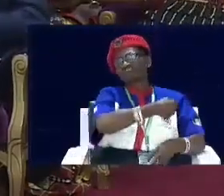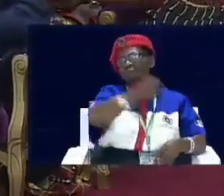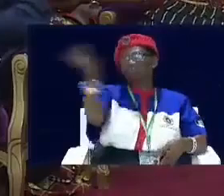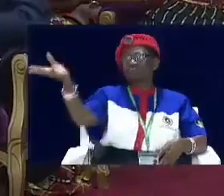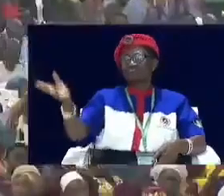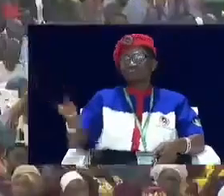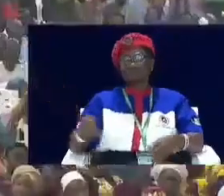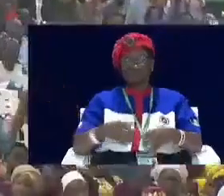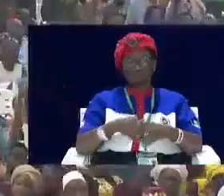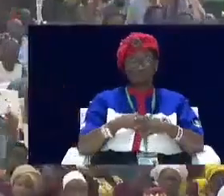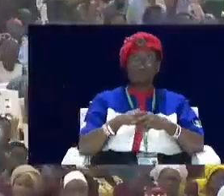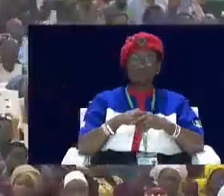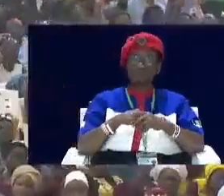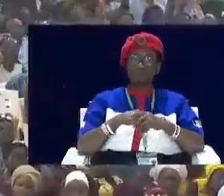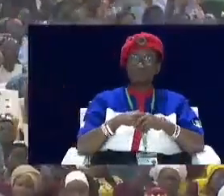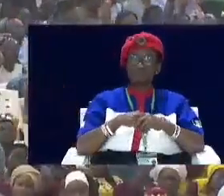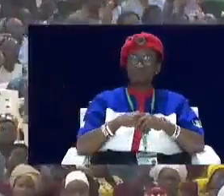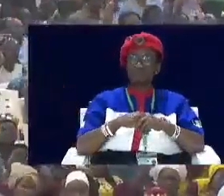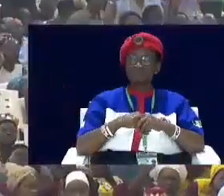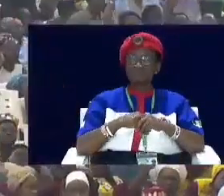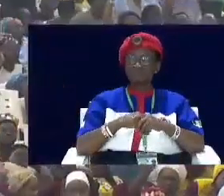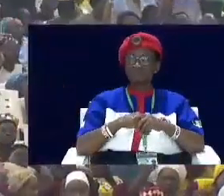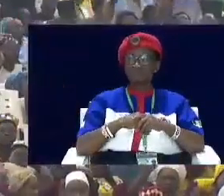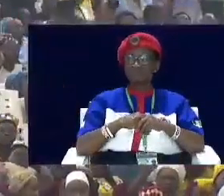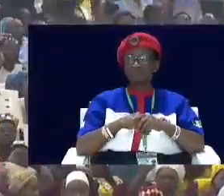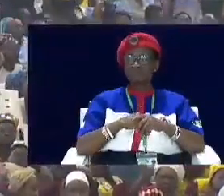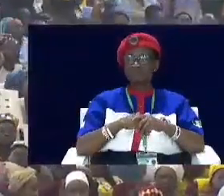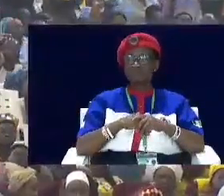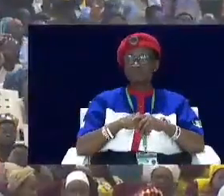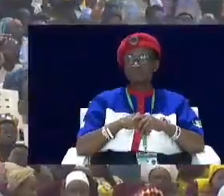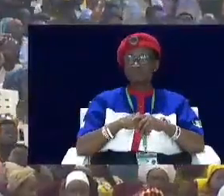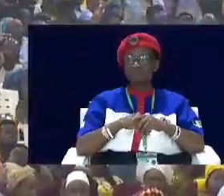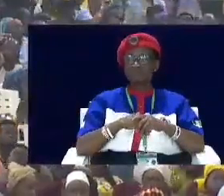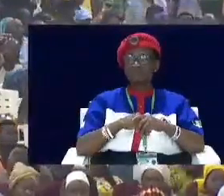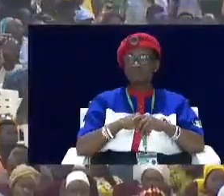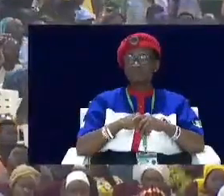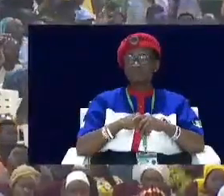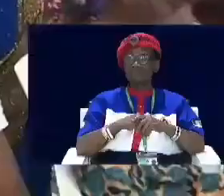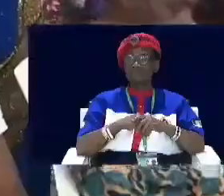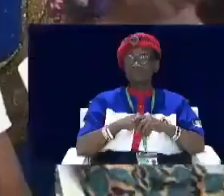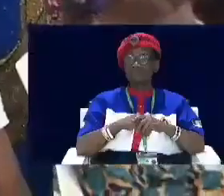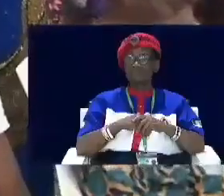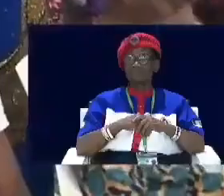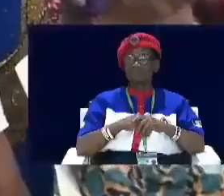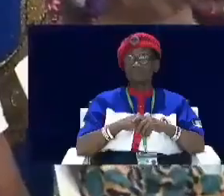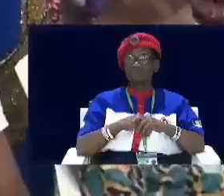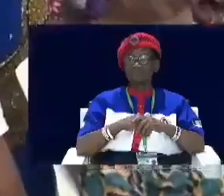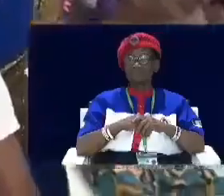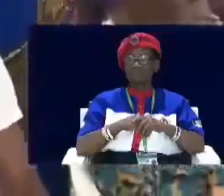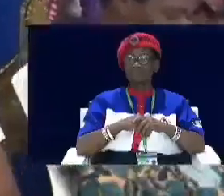Gbogbo idojuko si ayanmo re patapata gbogbo won ni a o fun ka tutu.